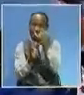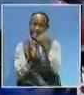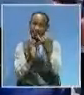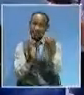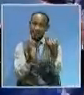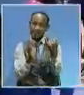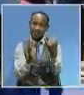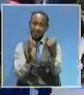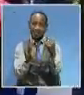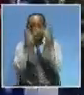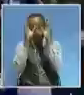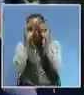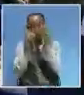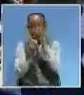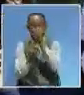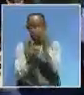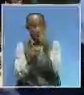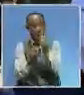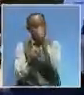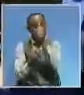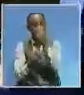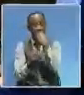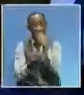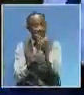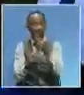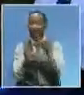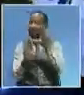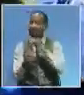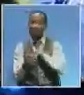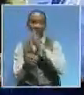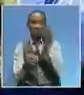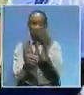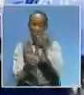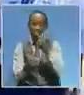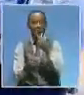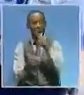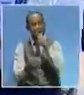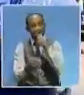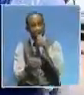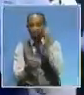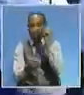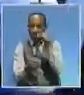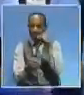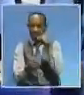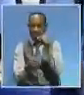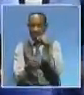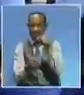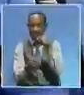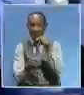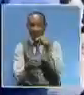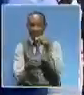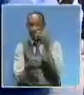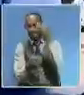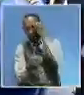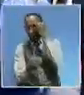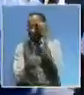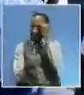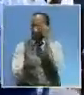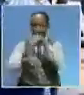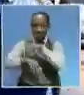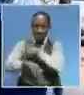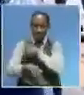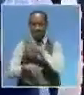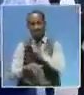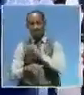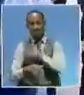President Hichilema is unequivocal that gay, lesbian, bisexual and transgender practices cannot be condoned in